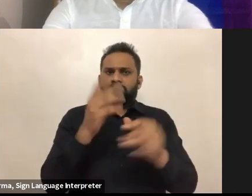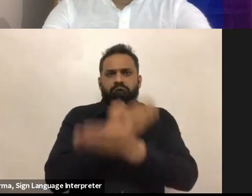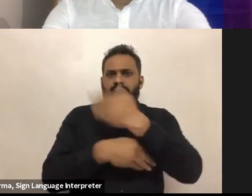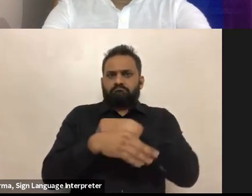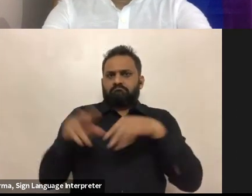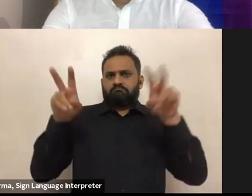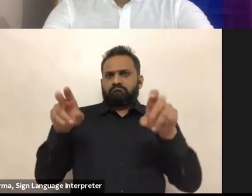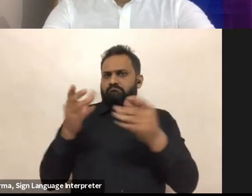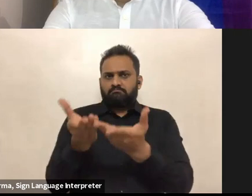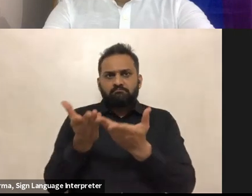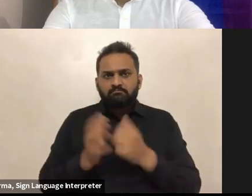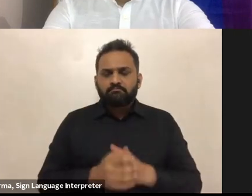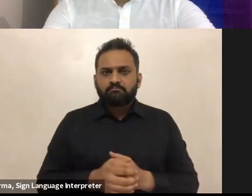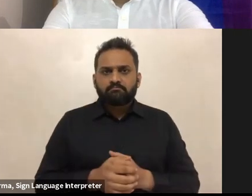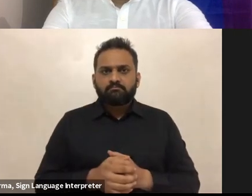And